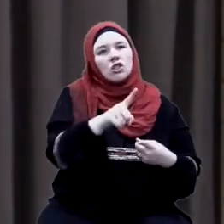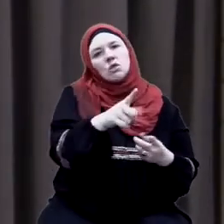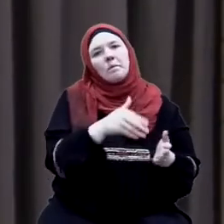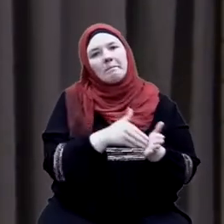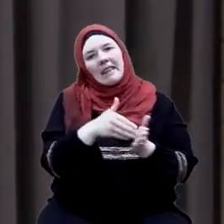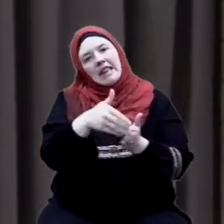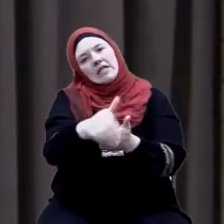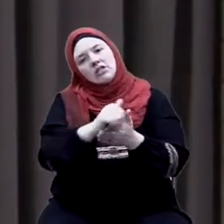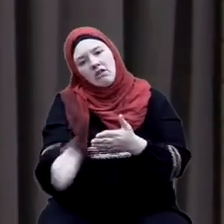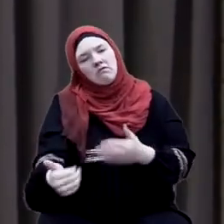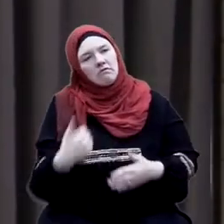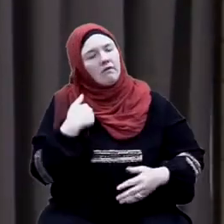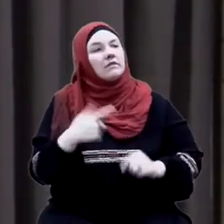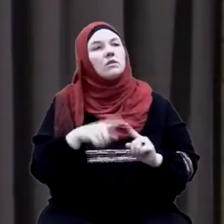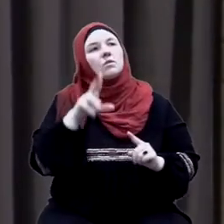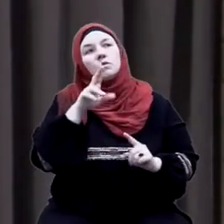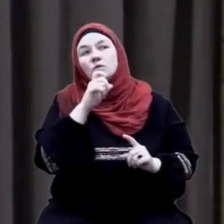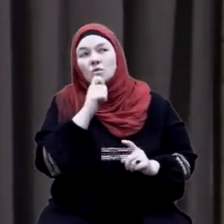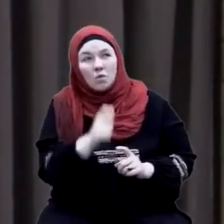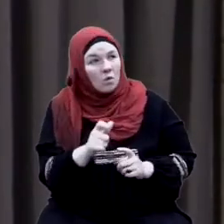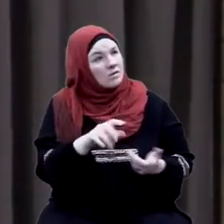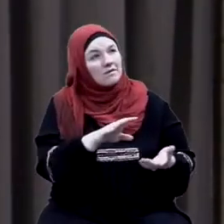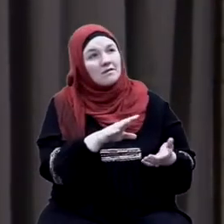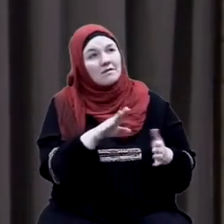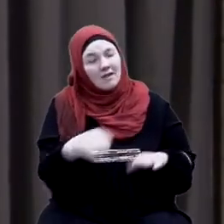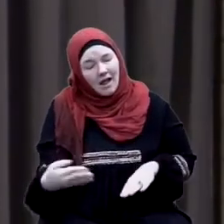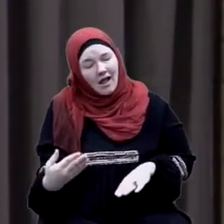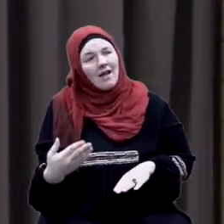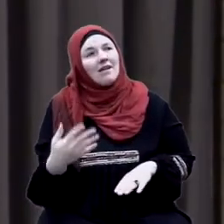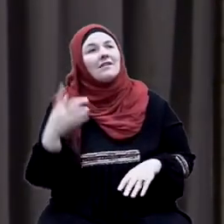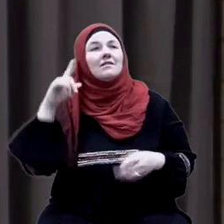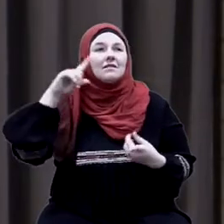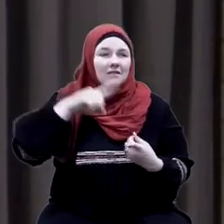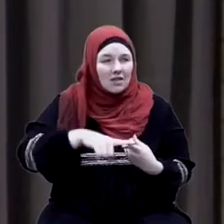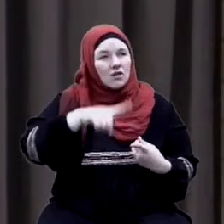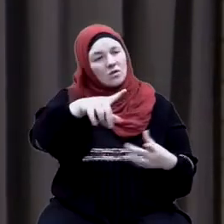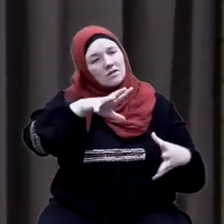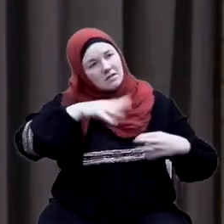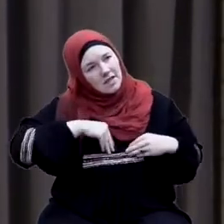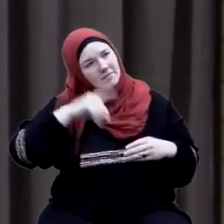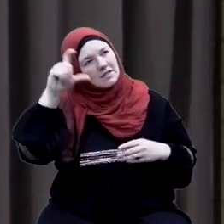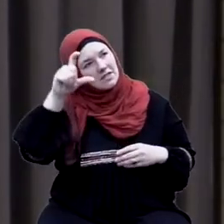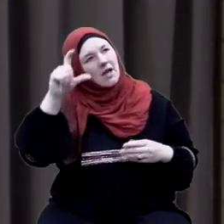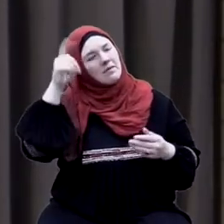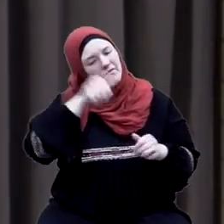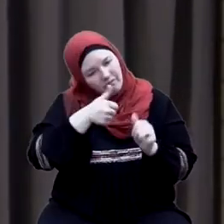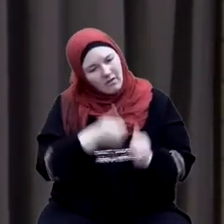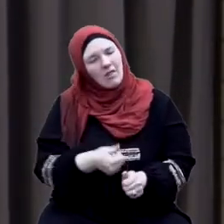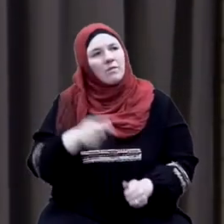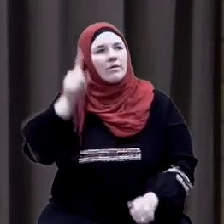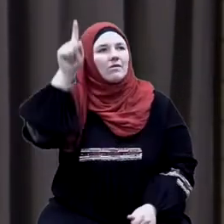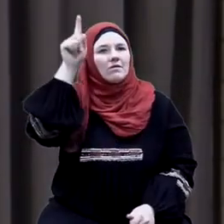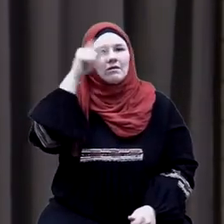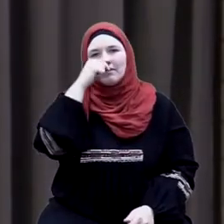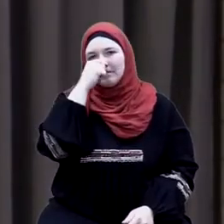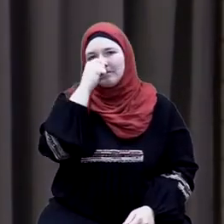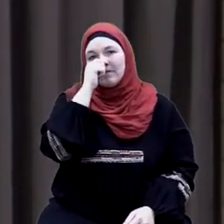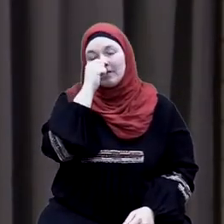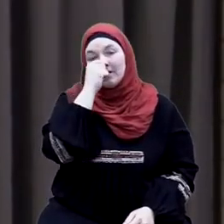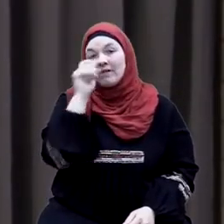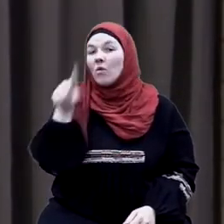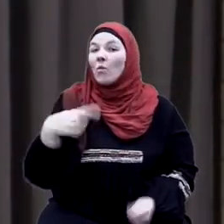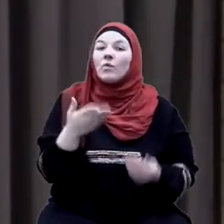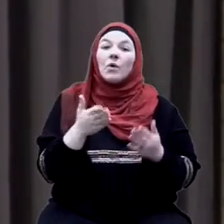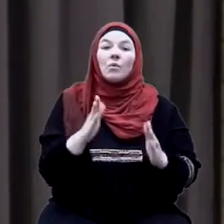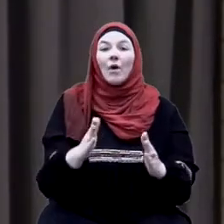millionaire. Die not unless you are a Muslim. Which means the only way to